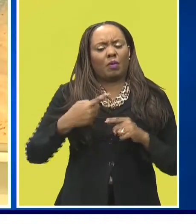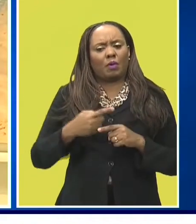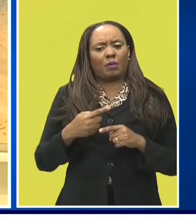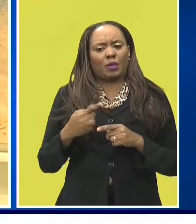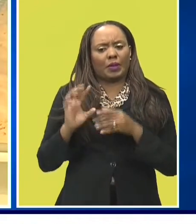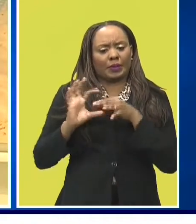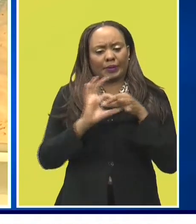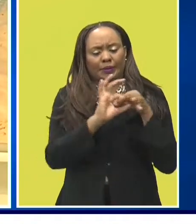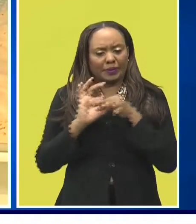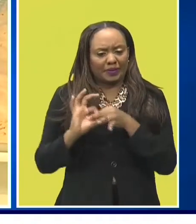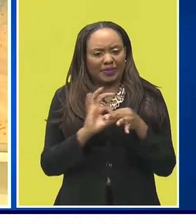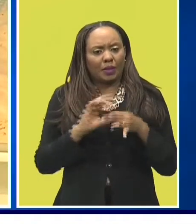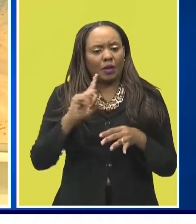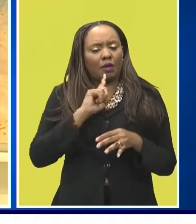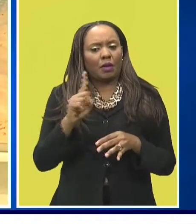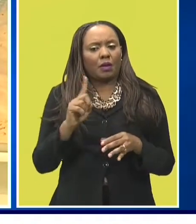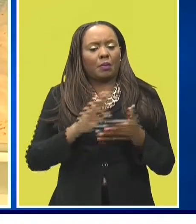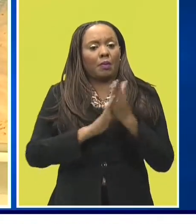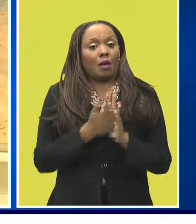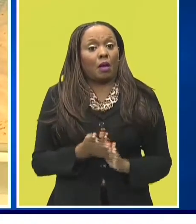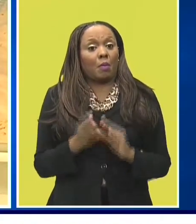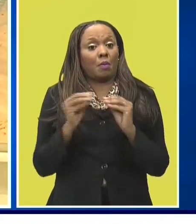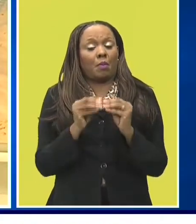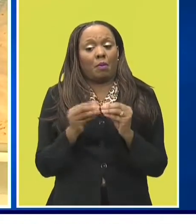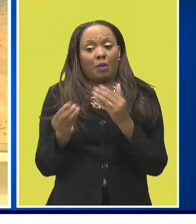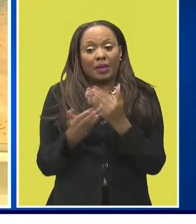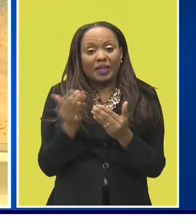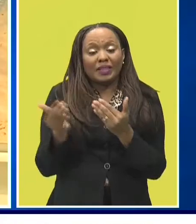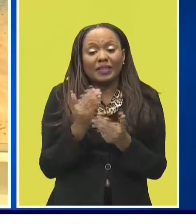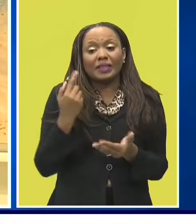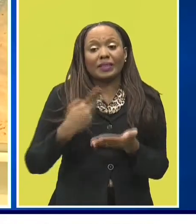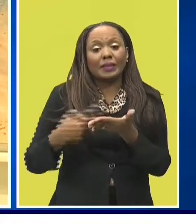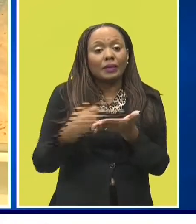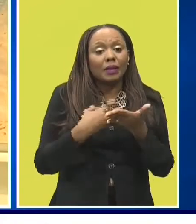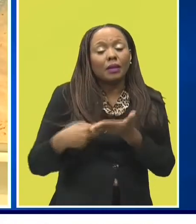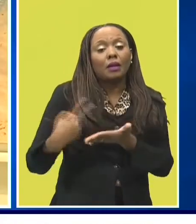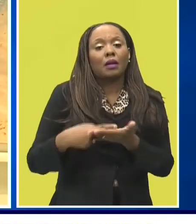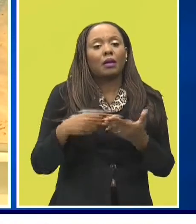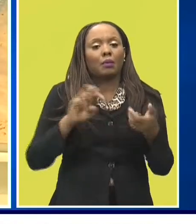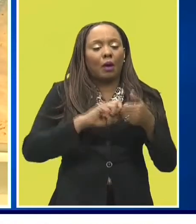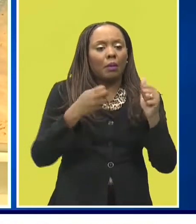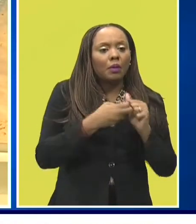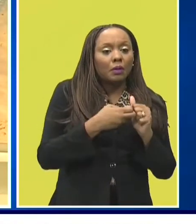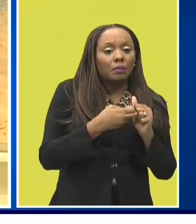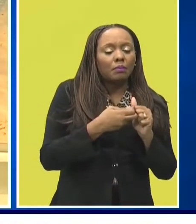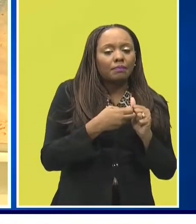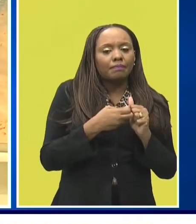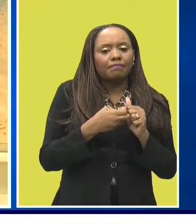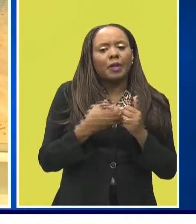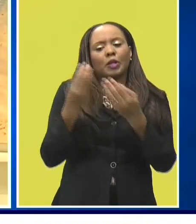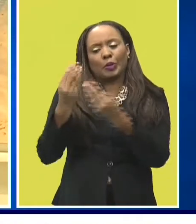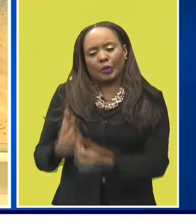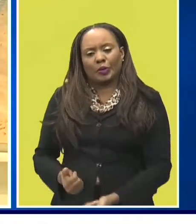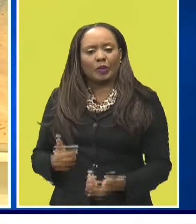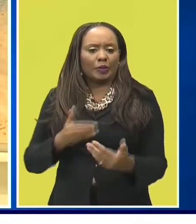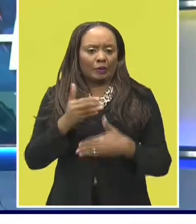alliances, then it's easier for us to discuss the problems and find solutions together to move